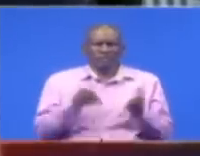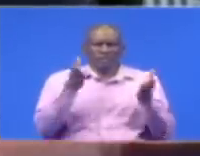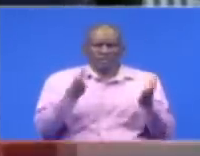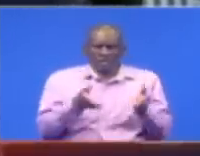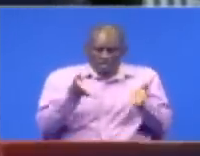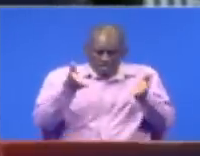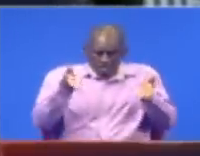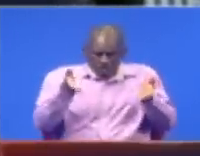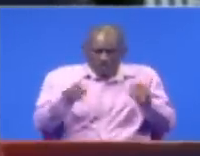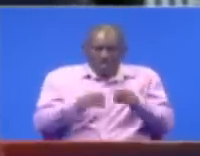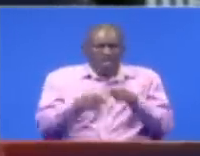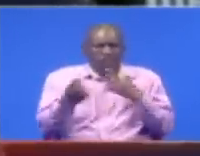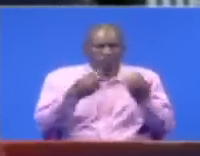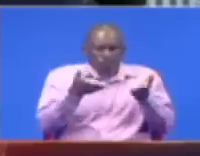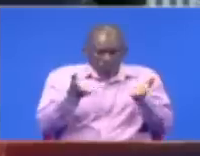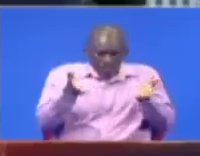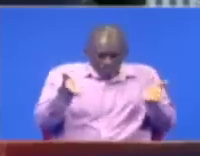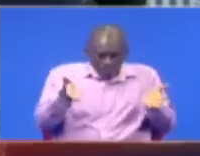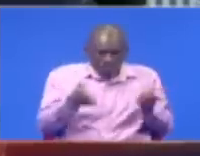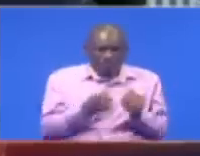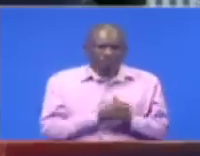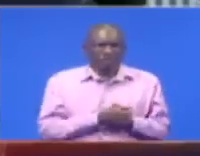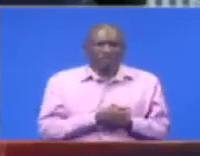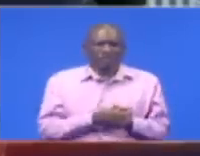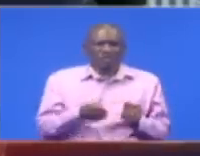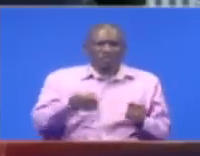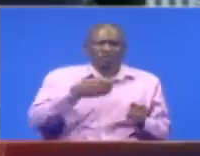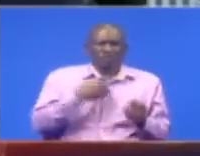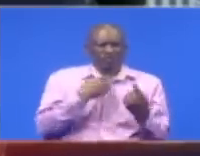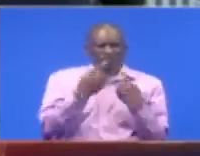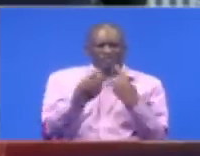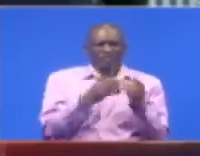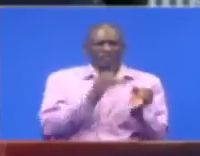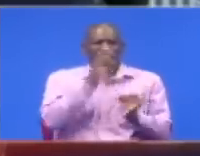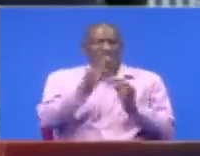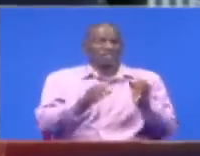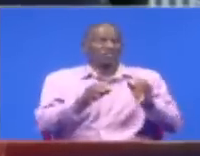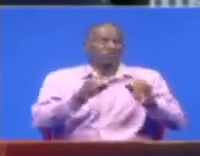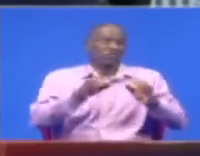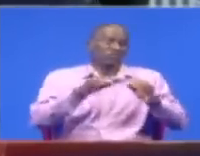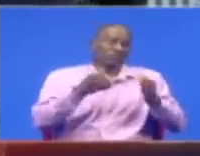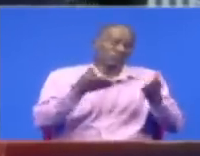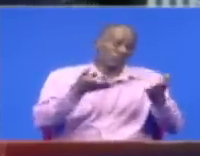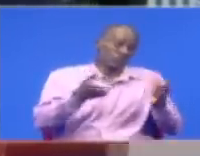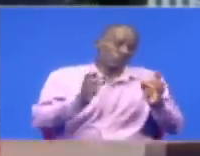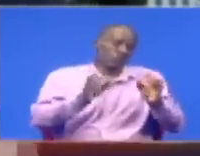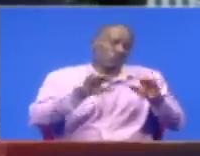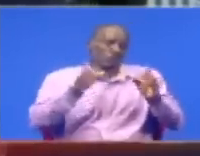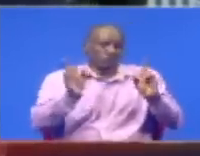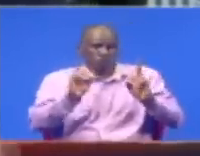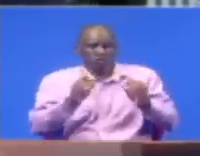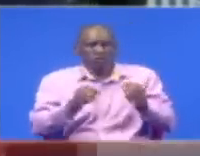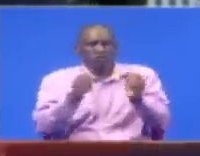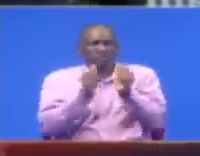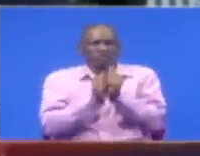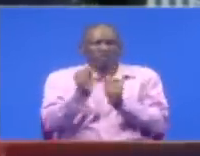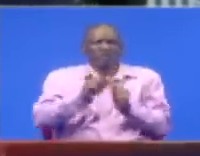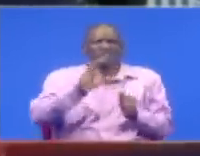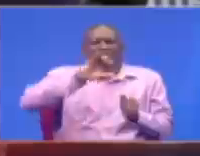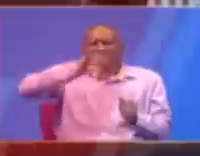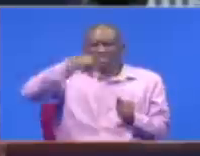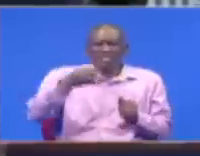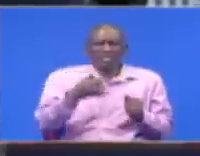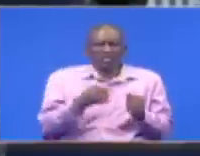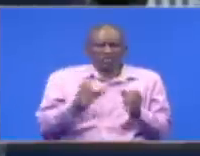Right now, as we are sitting here, there's the debate whether or not the 15th Chief Justice of the Republic